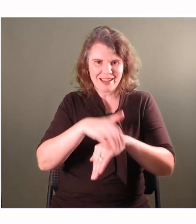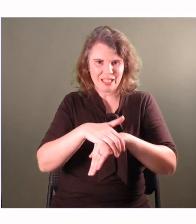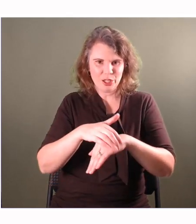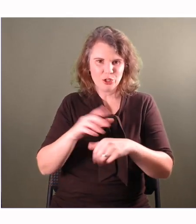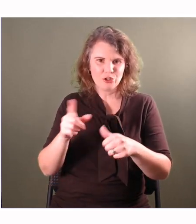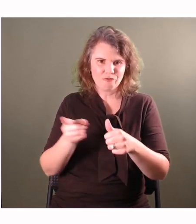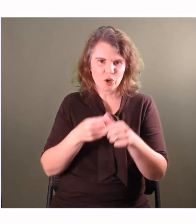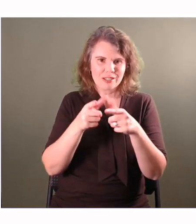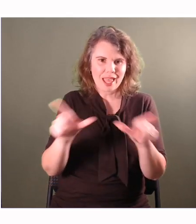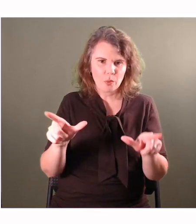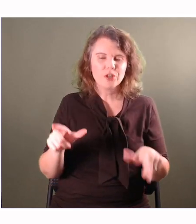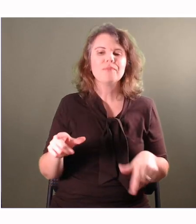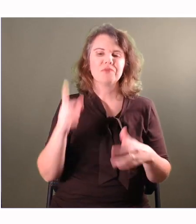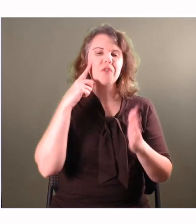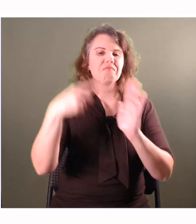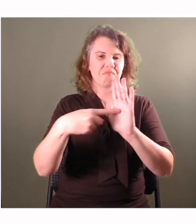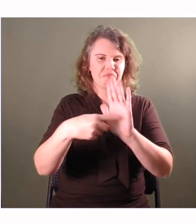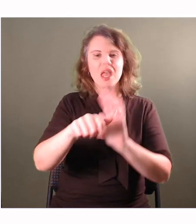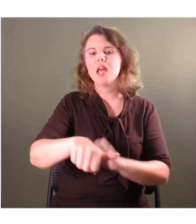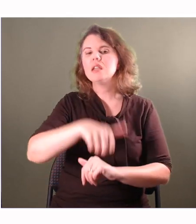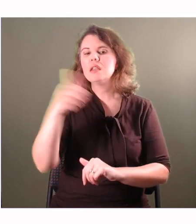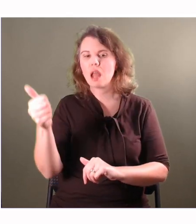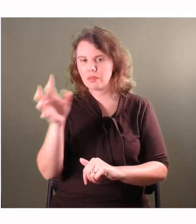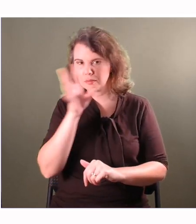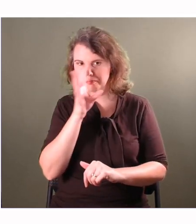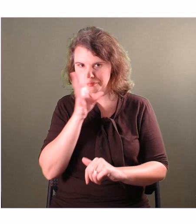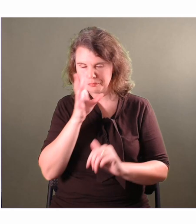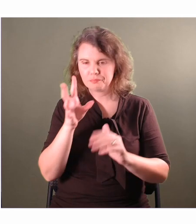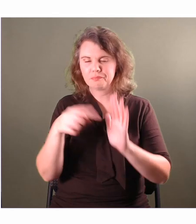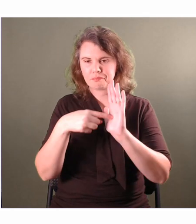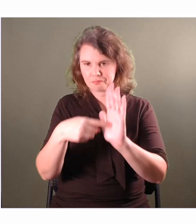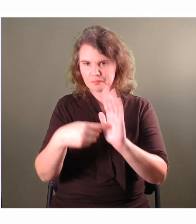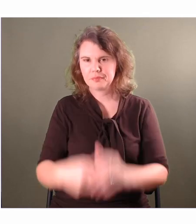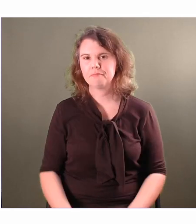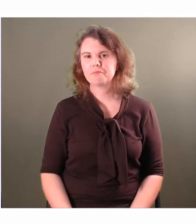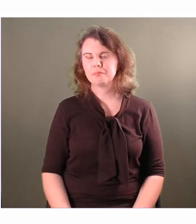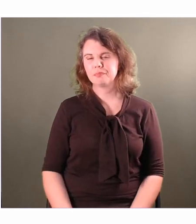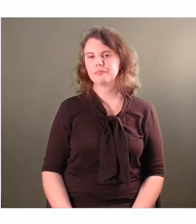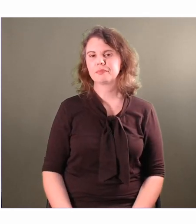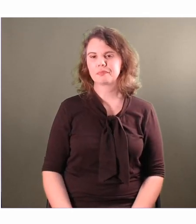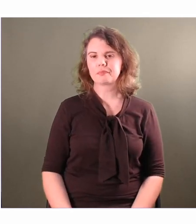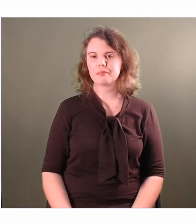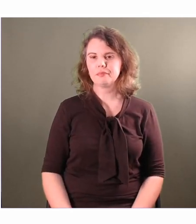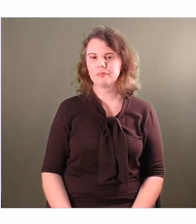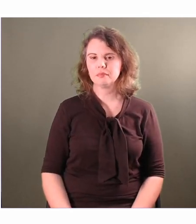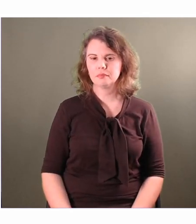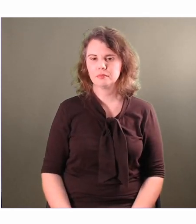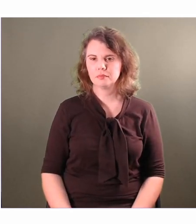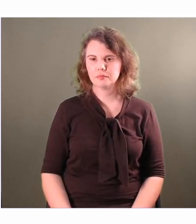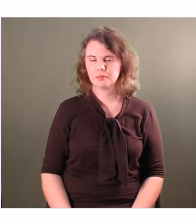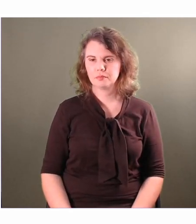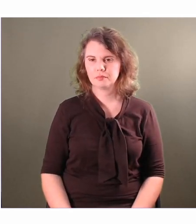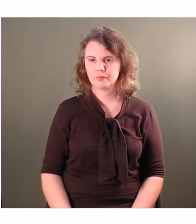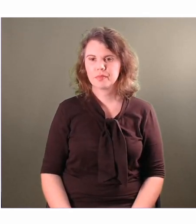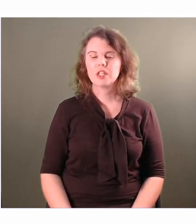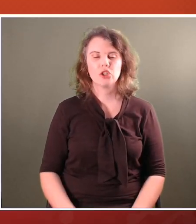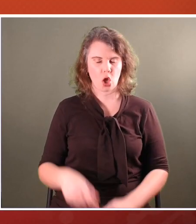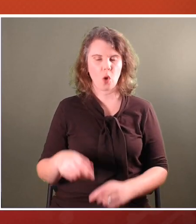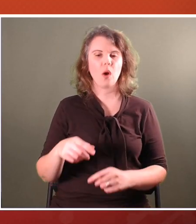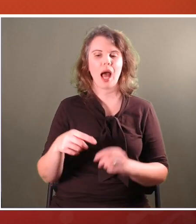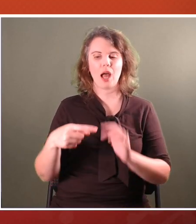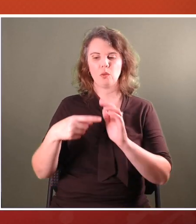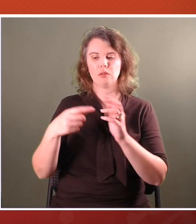Let me play for you again one of the speech samples that I showed you before. I'll show you the Persian one. It's spoken by